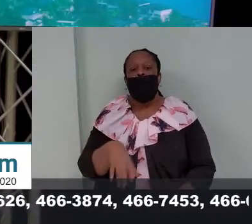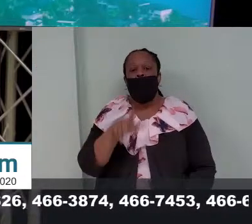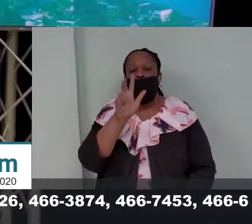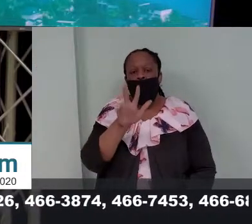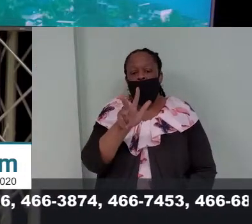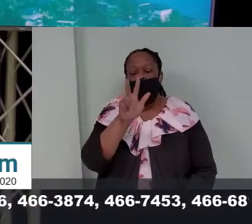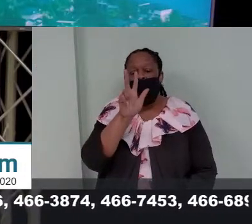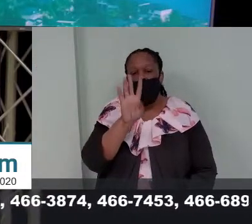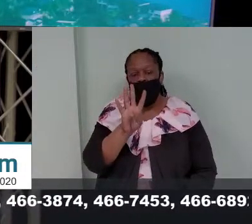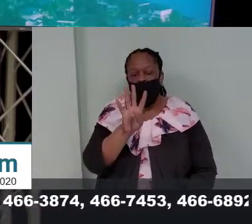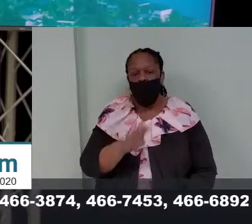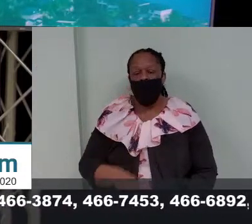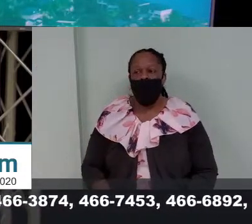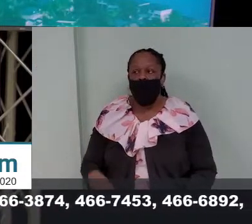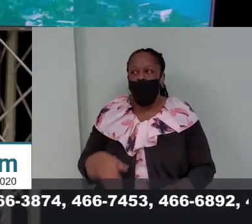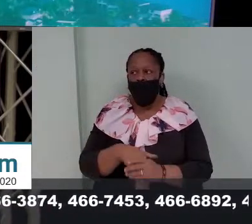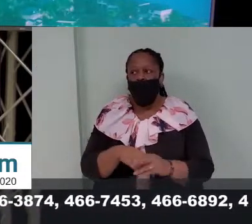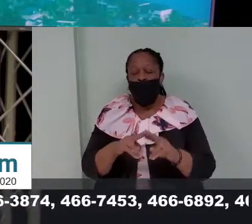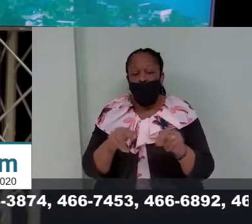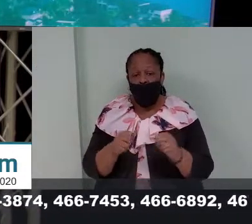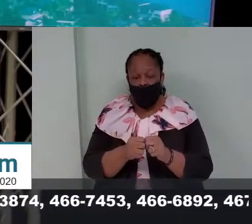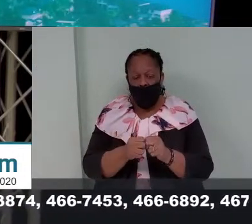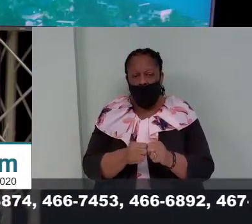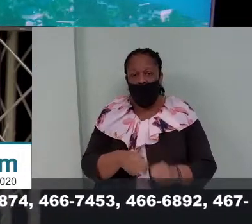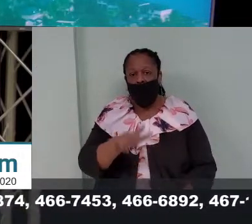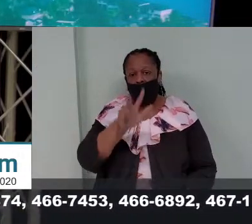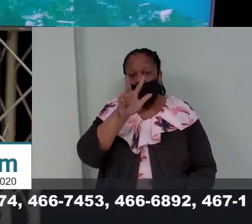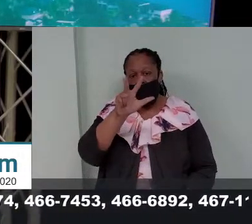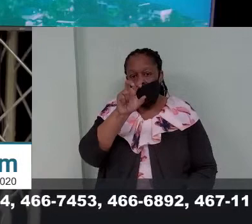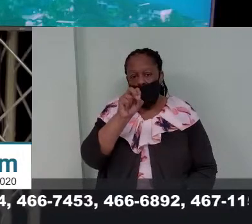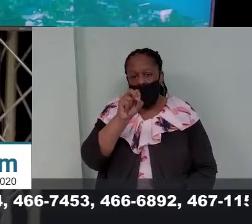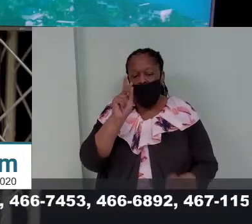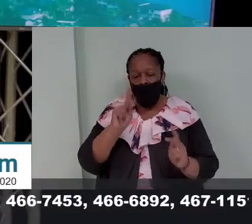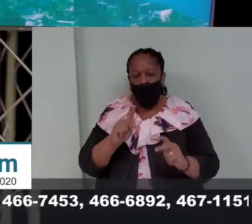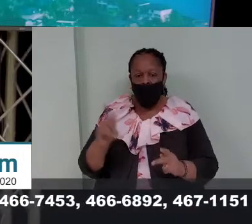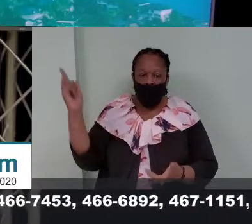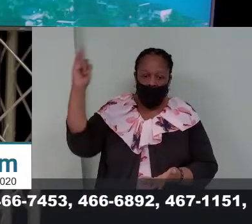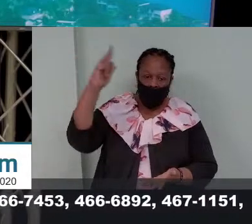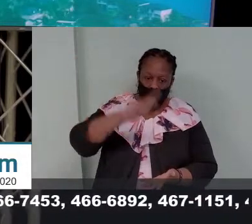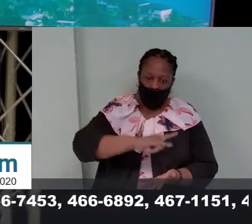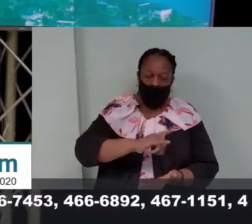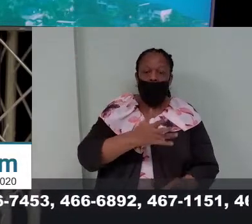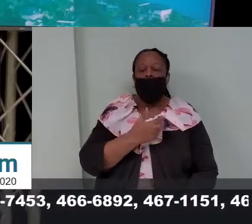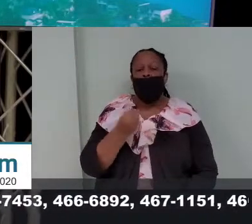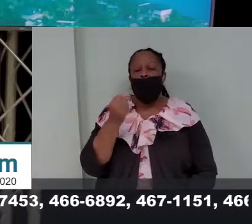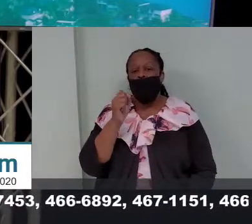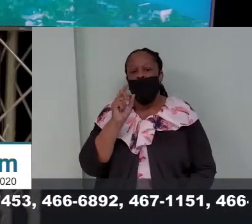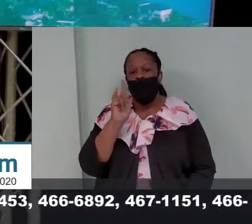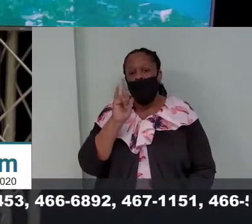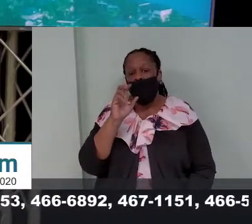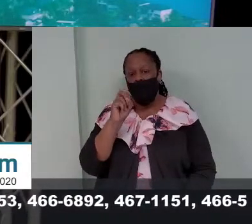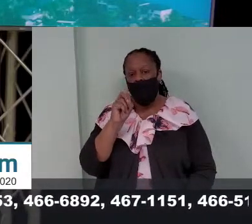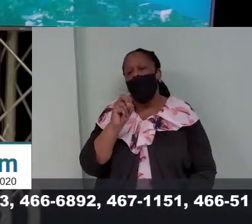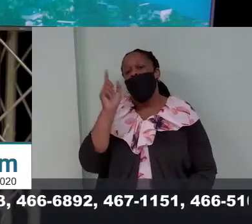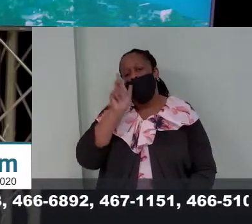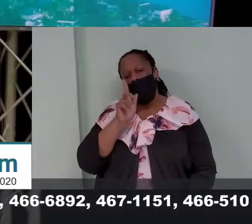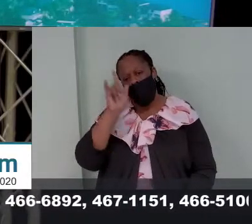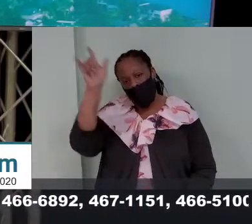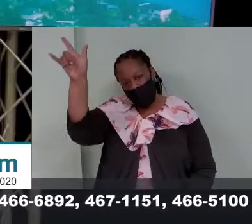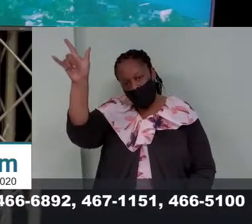have had 30 arrivals and also 30 departures. For cargo flights from